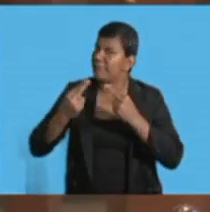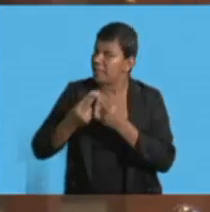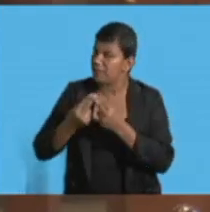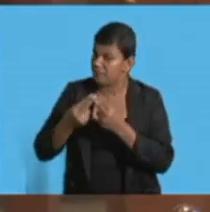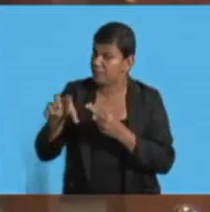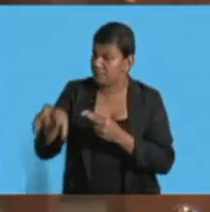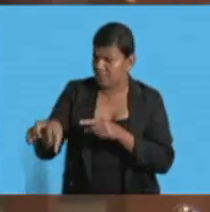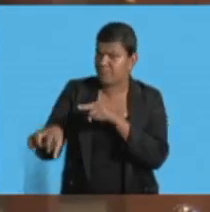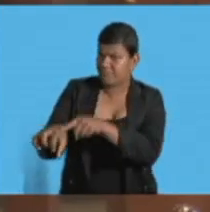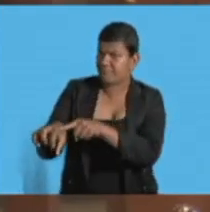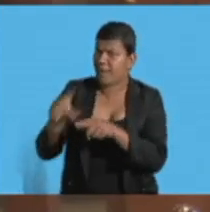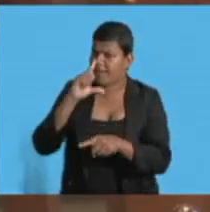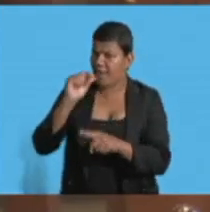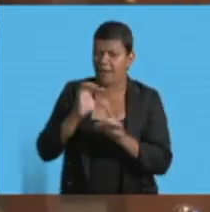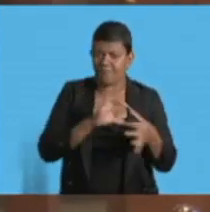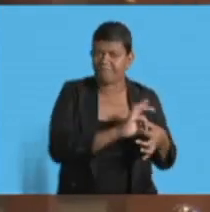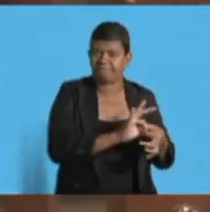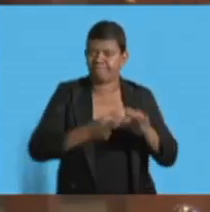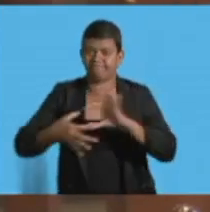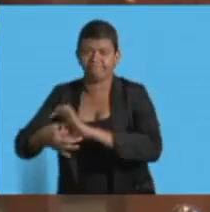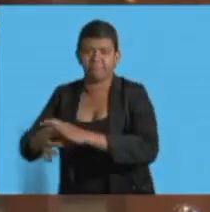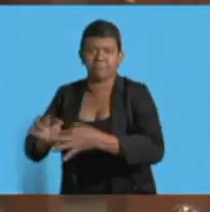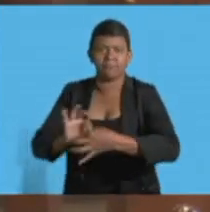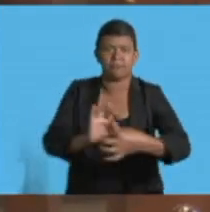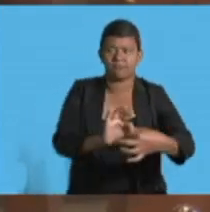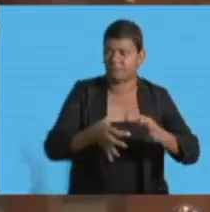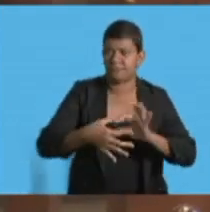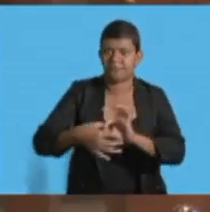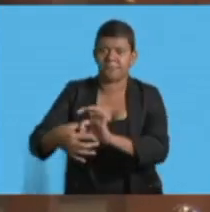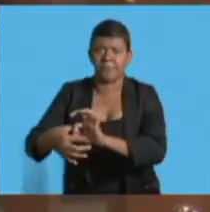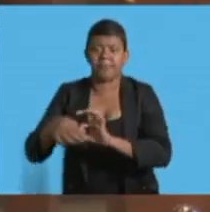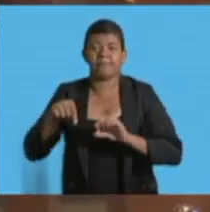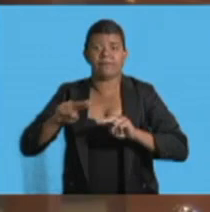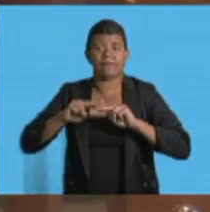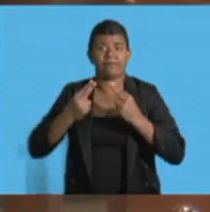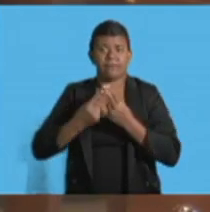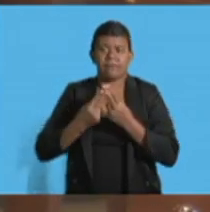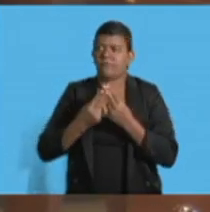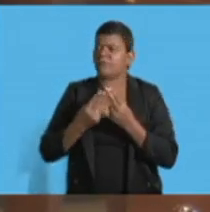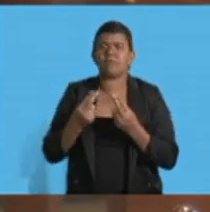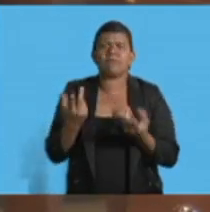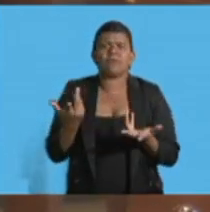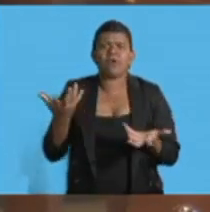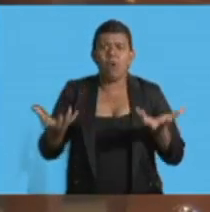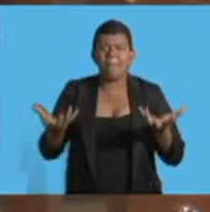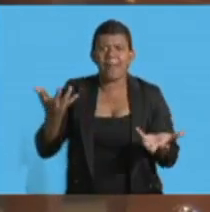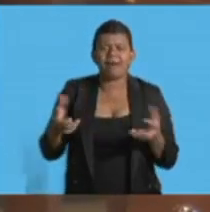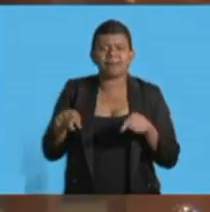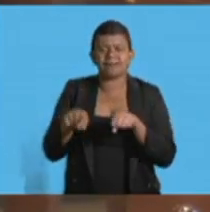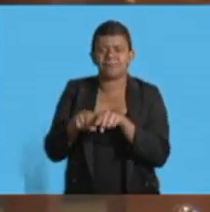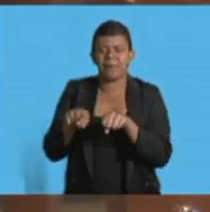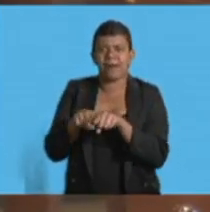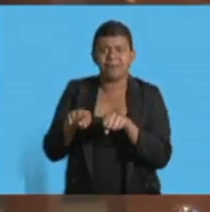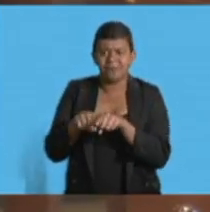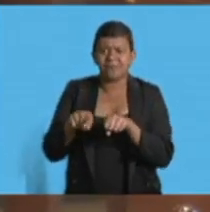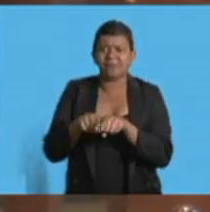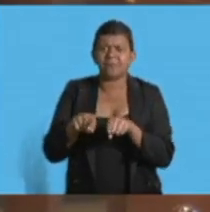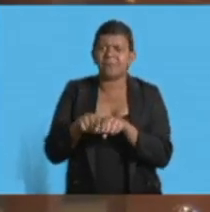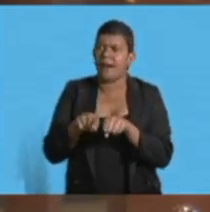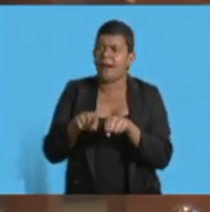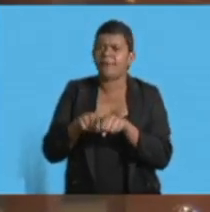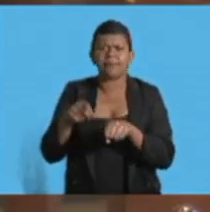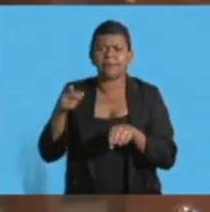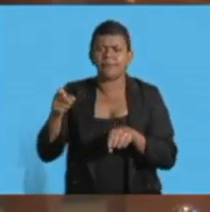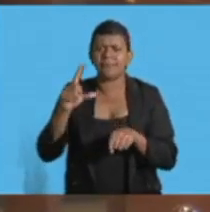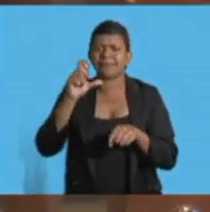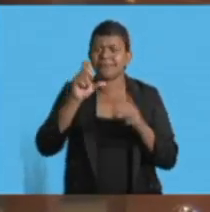Families, in many senses, could be compared to the cells that make up the human